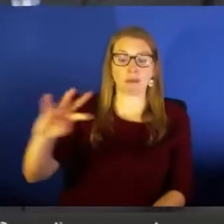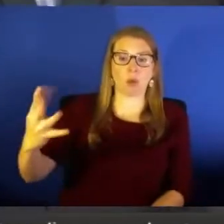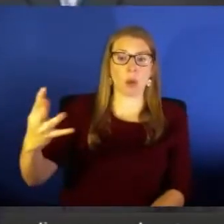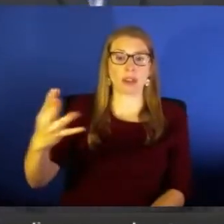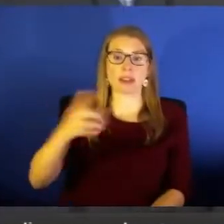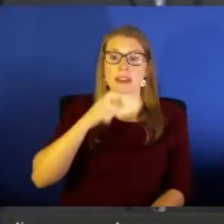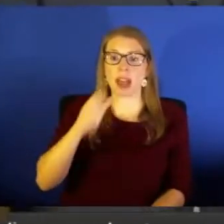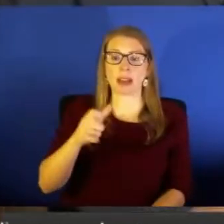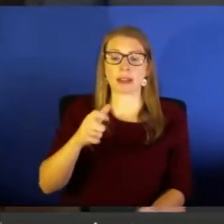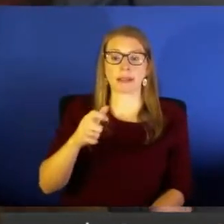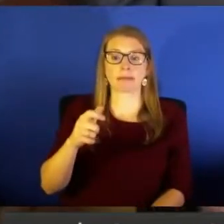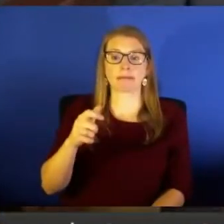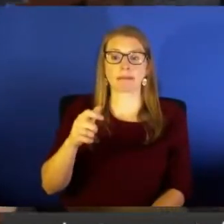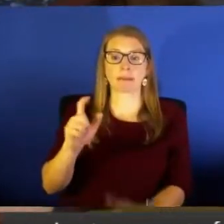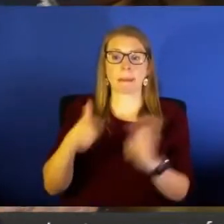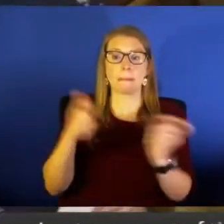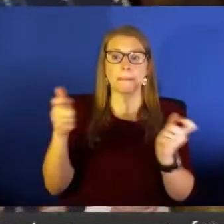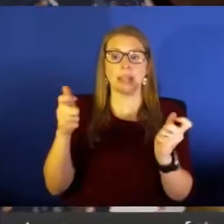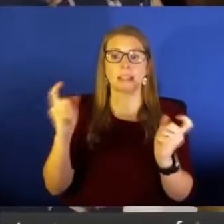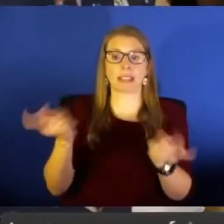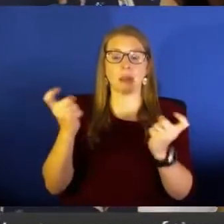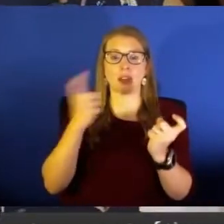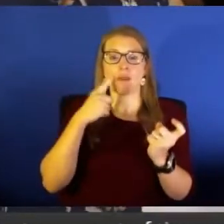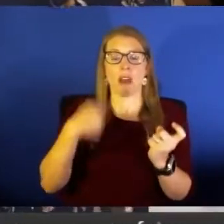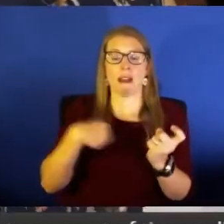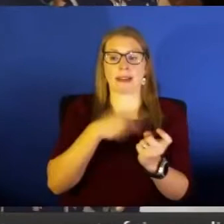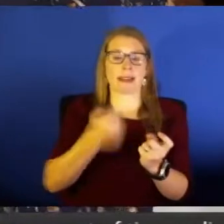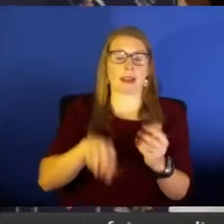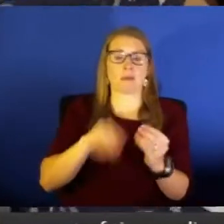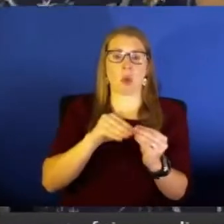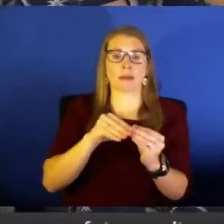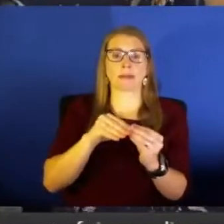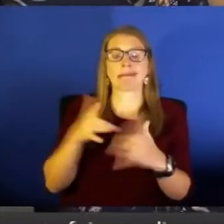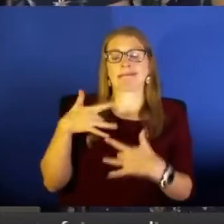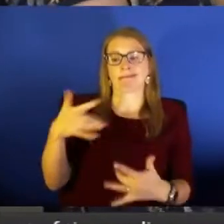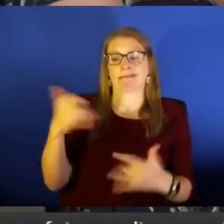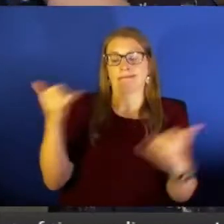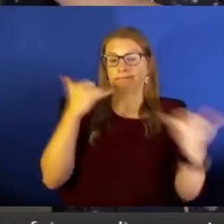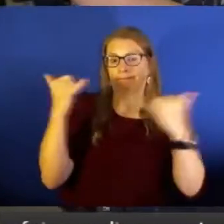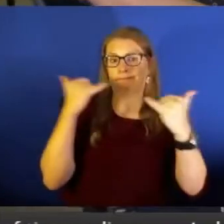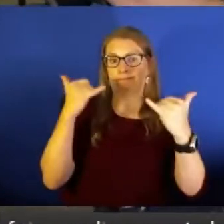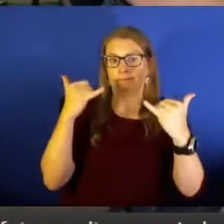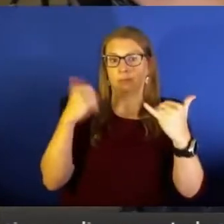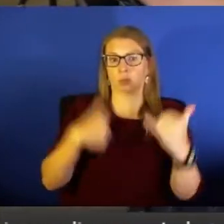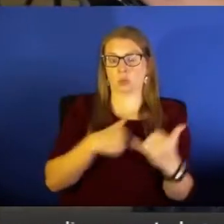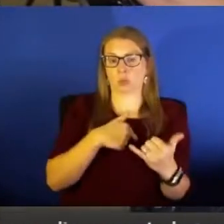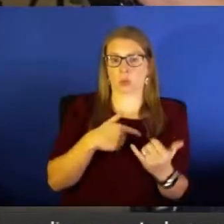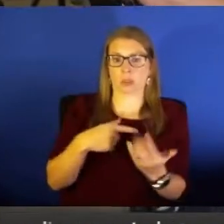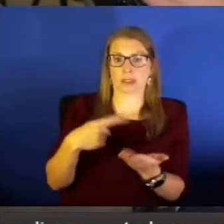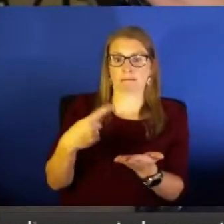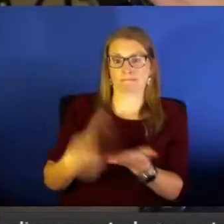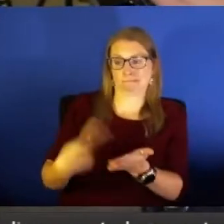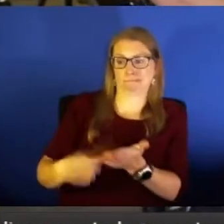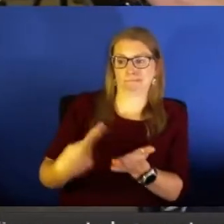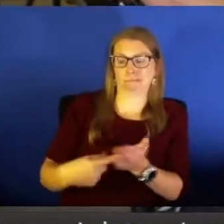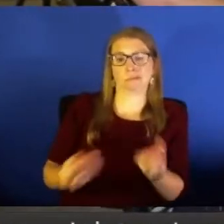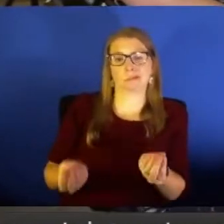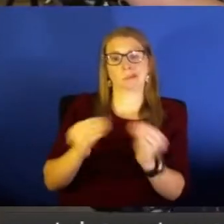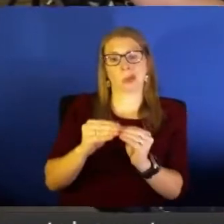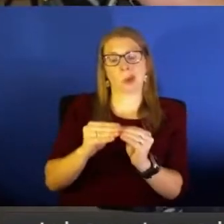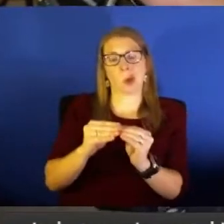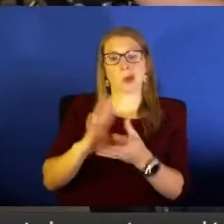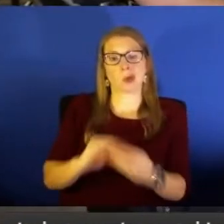celebration for us anymore. I generally get a lot of calls from those that I serve with, and we end up, talking about some more stories after